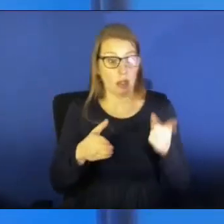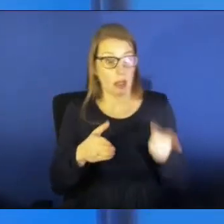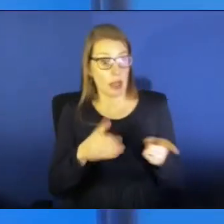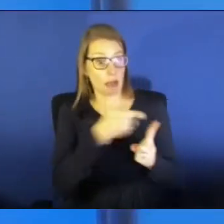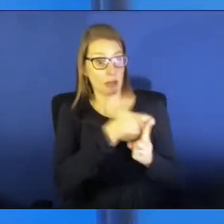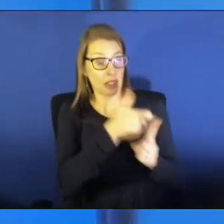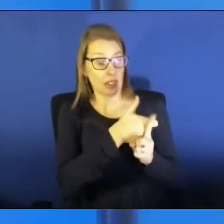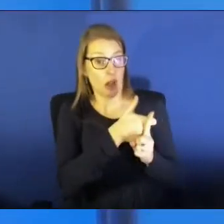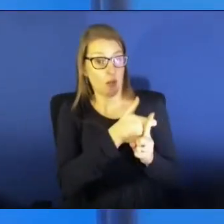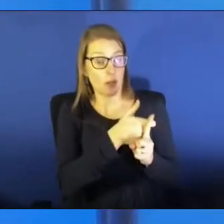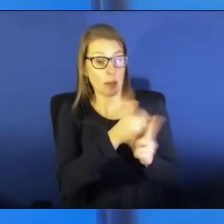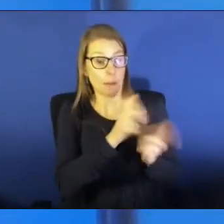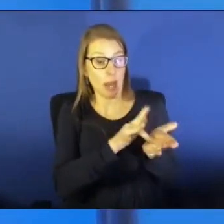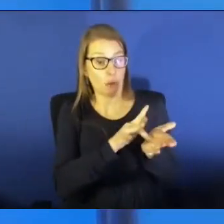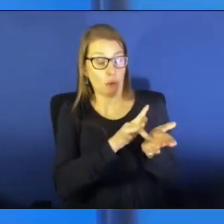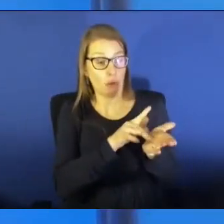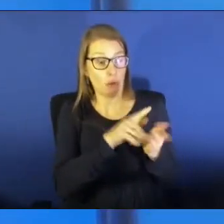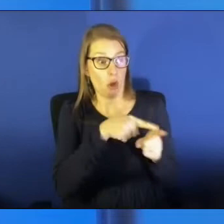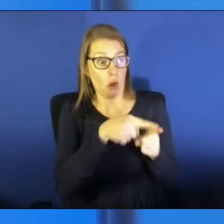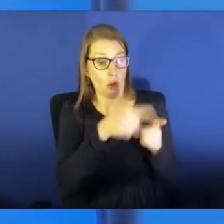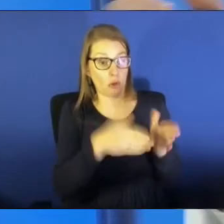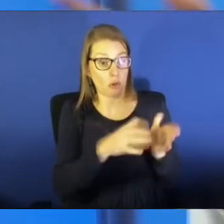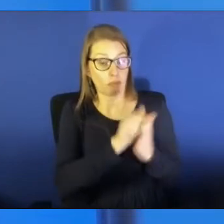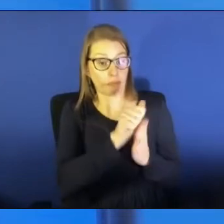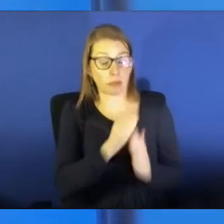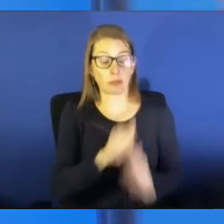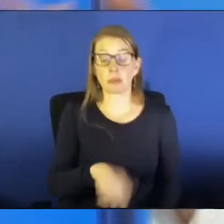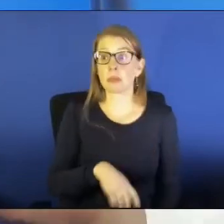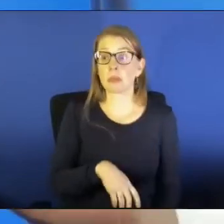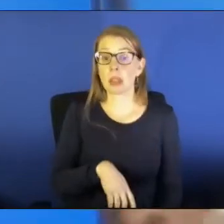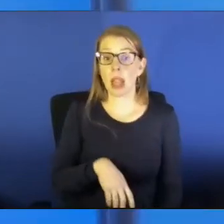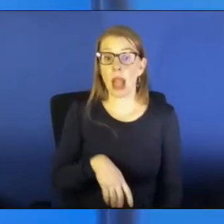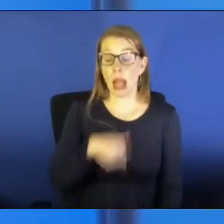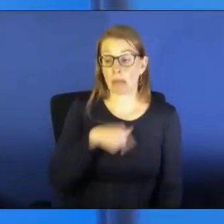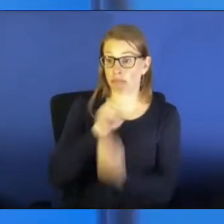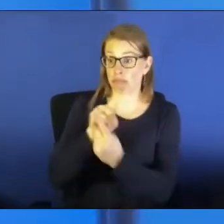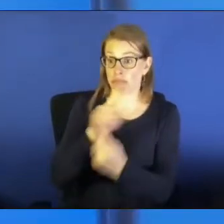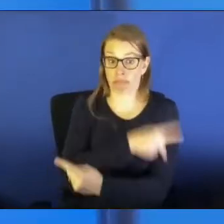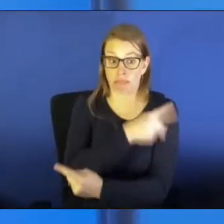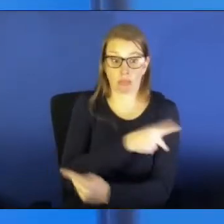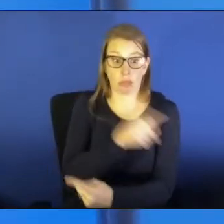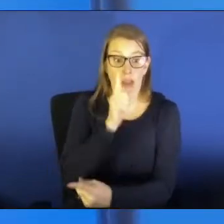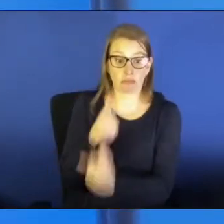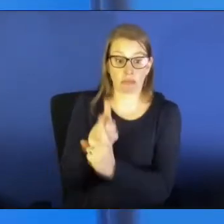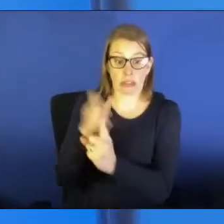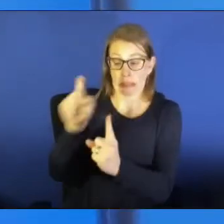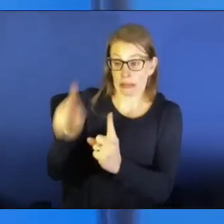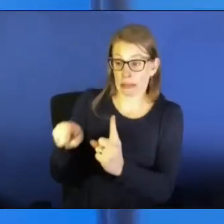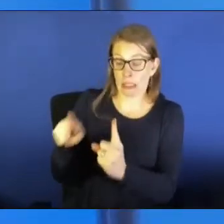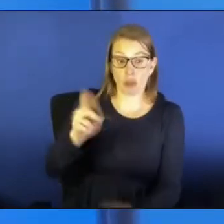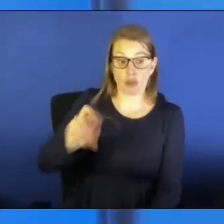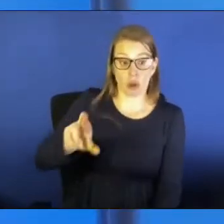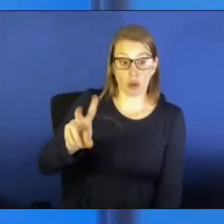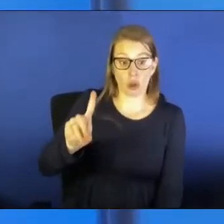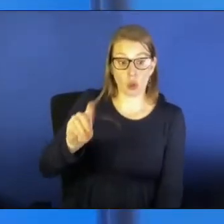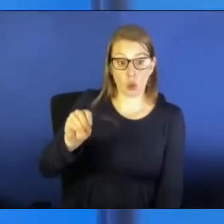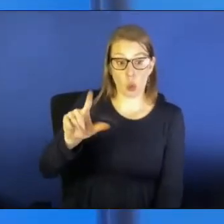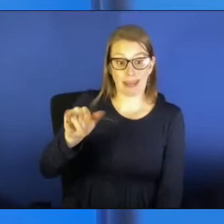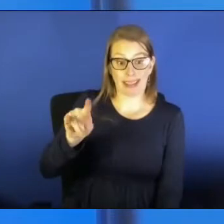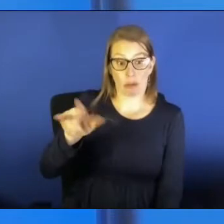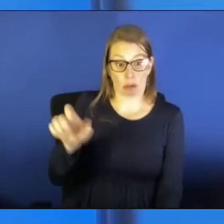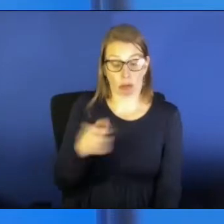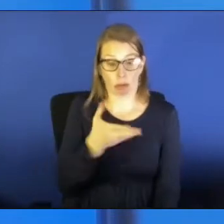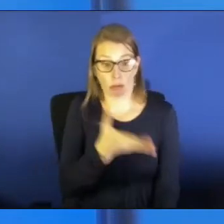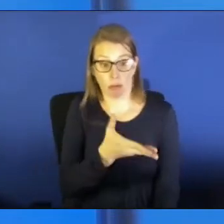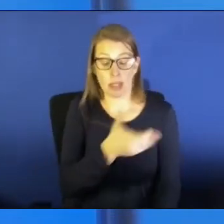oncologist. But anytime I see a patient who I think they might need Dr. Doolittle, or Dr. Doolittle sees a patient and he thinks